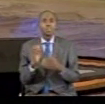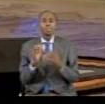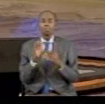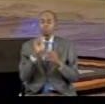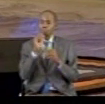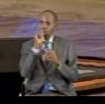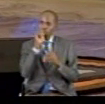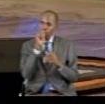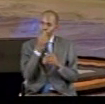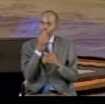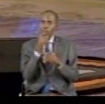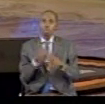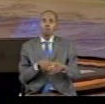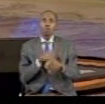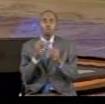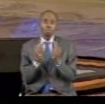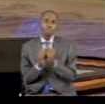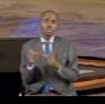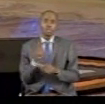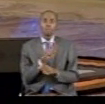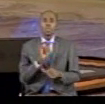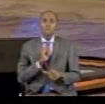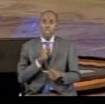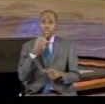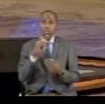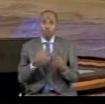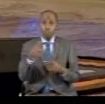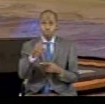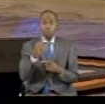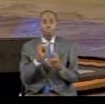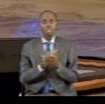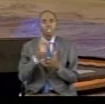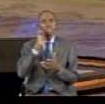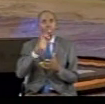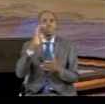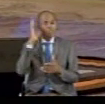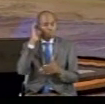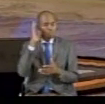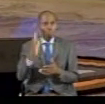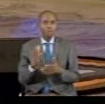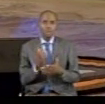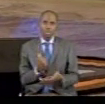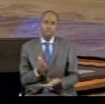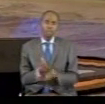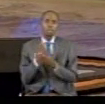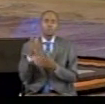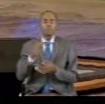them, I tell you that he will avenge them